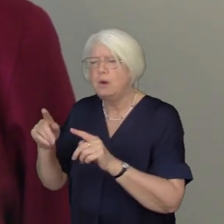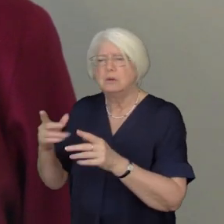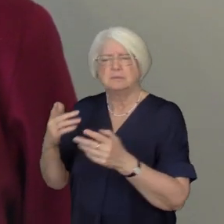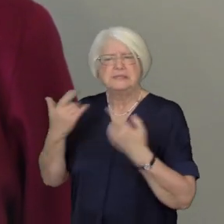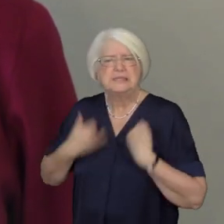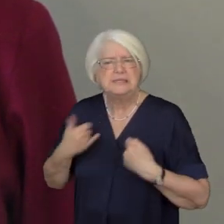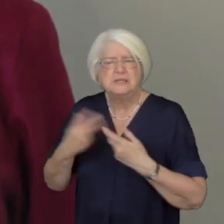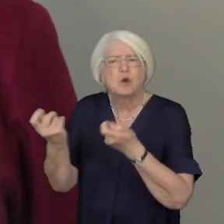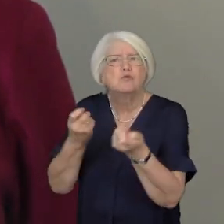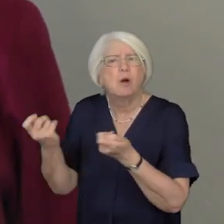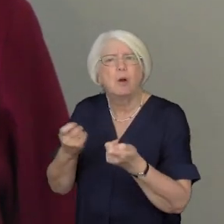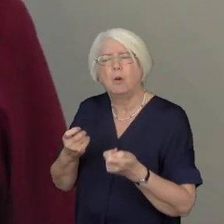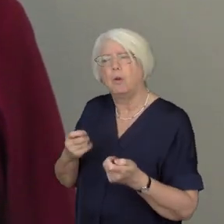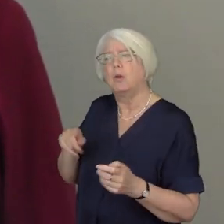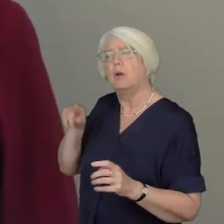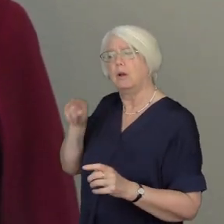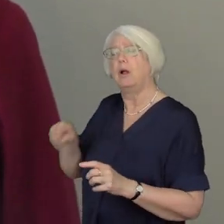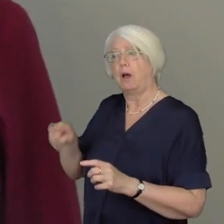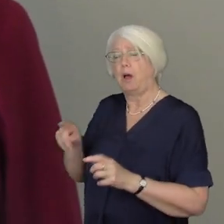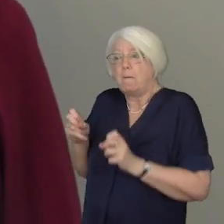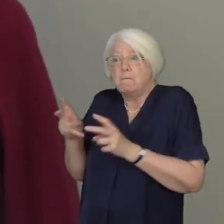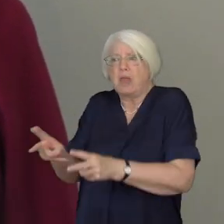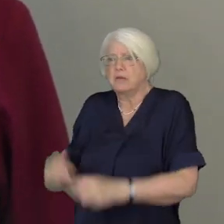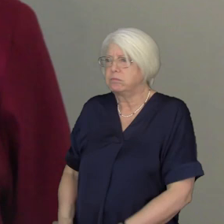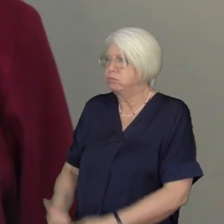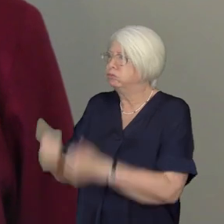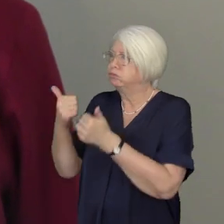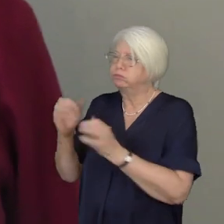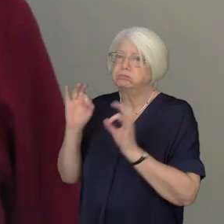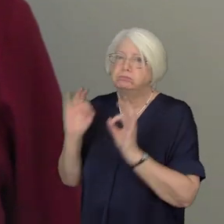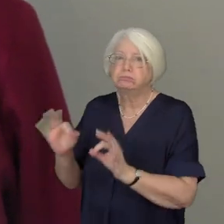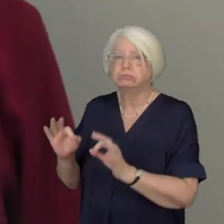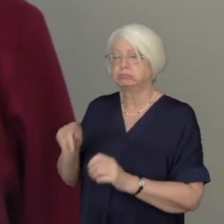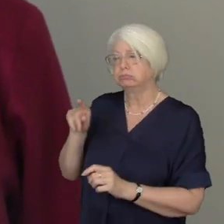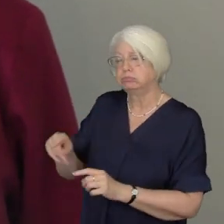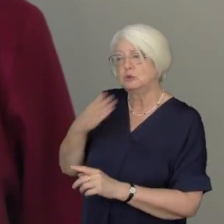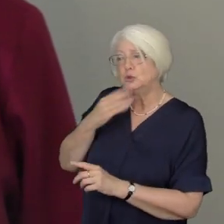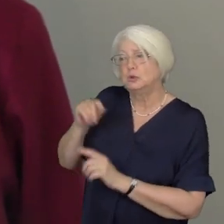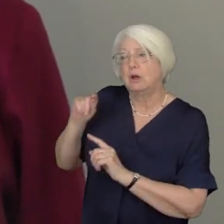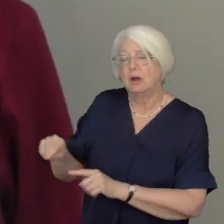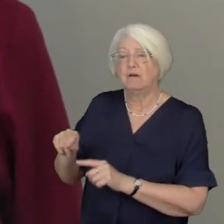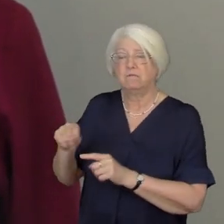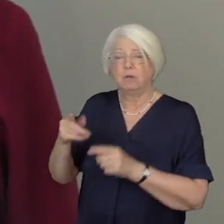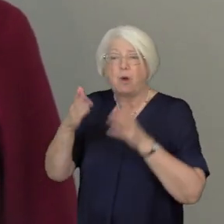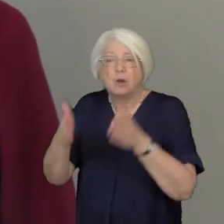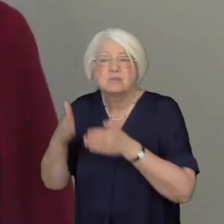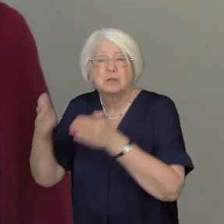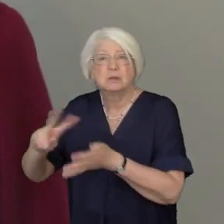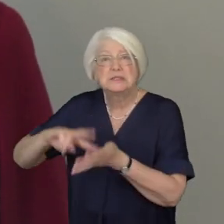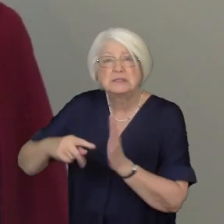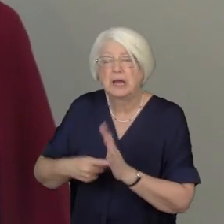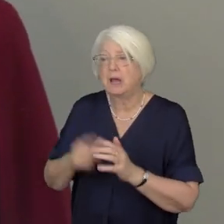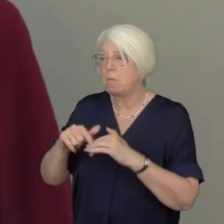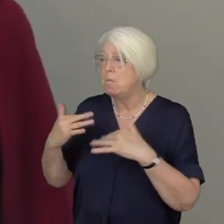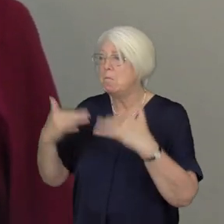superb and was used for infection control, hospital design, and a public health system. She was confident